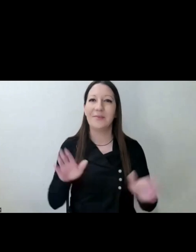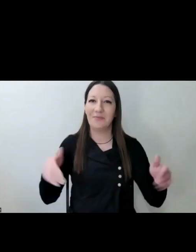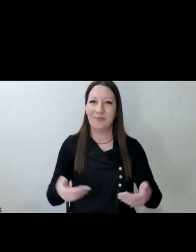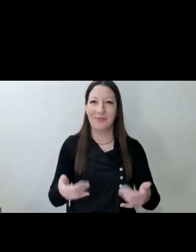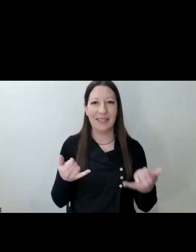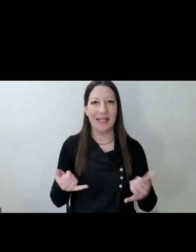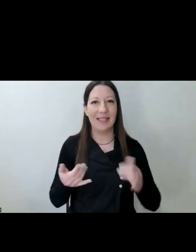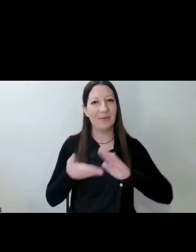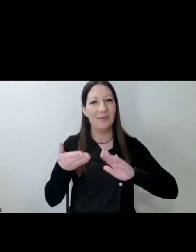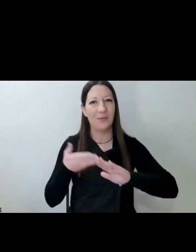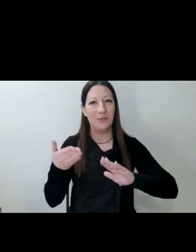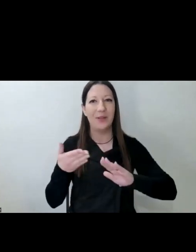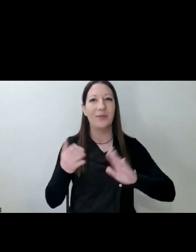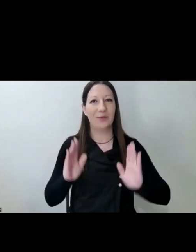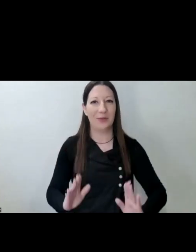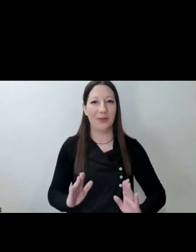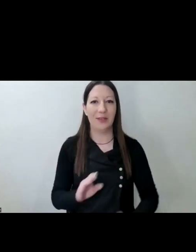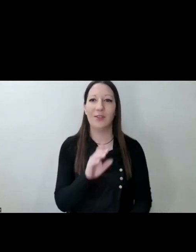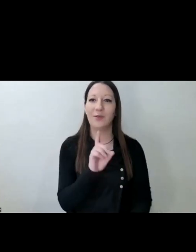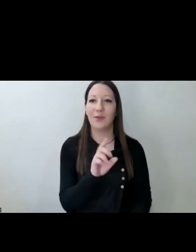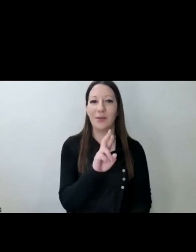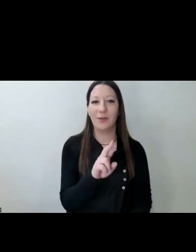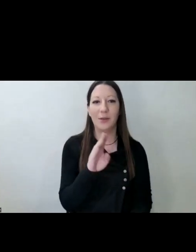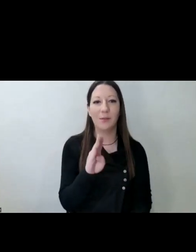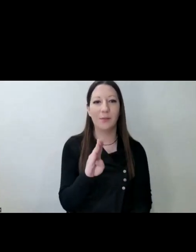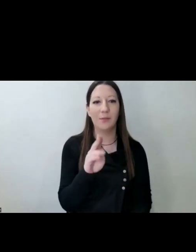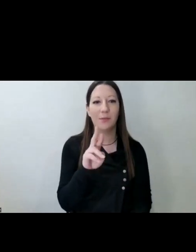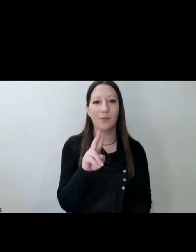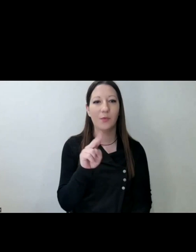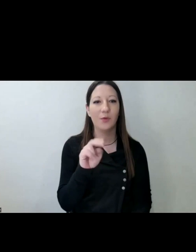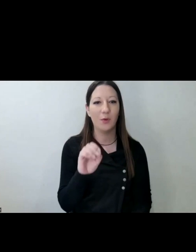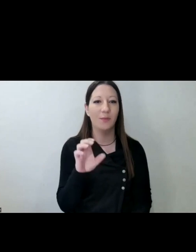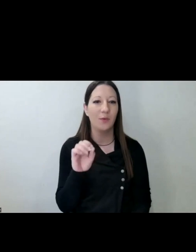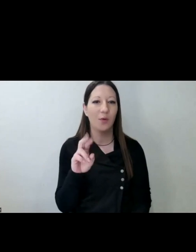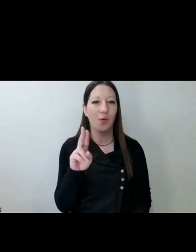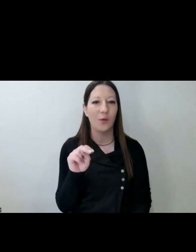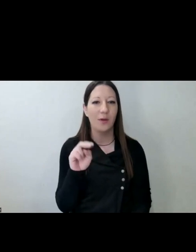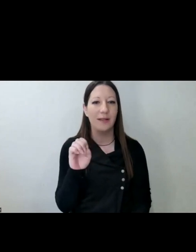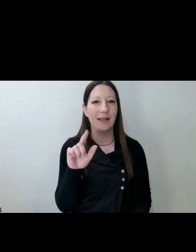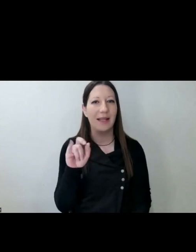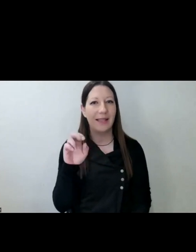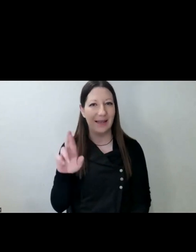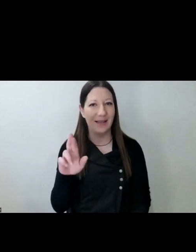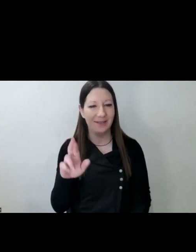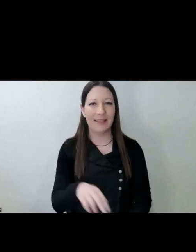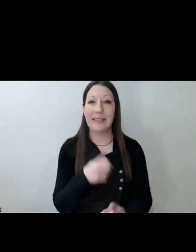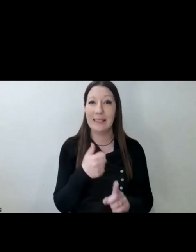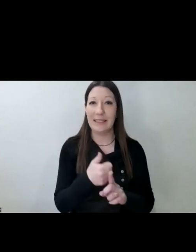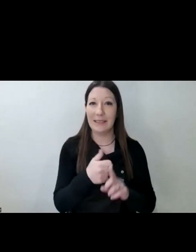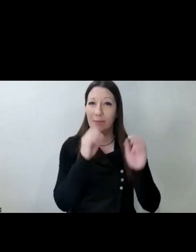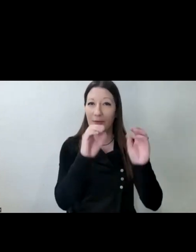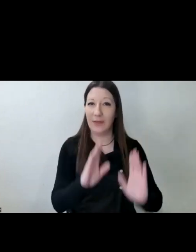Cornellier. Bruno Cornellier is an associate professor in the Department of English and the graduate program chair of the MA in